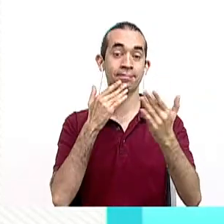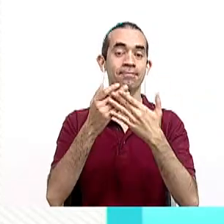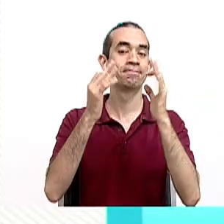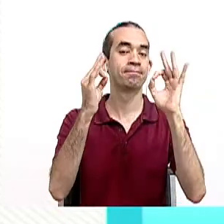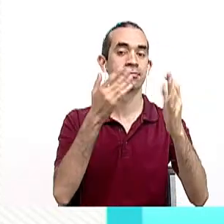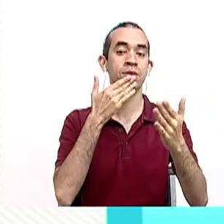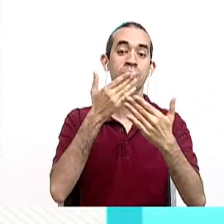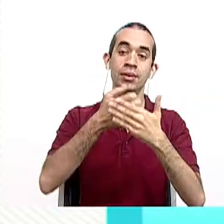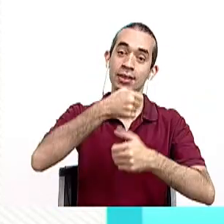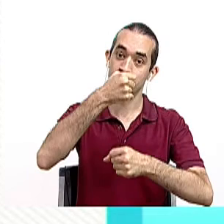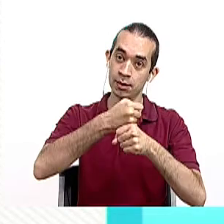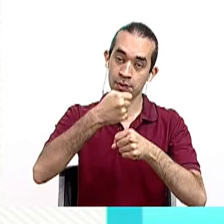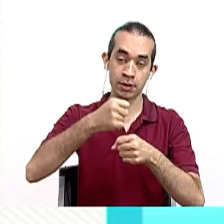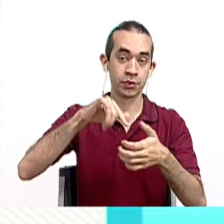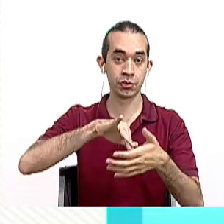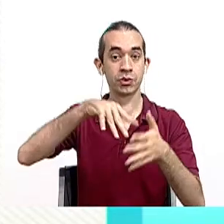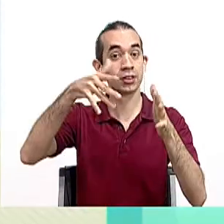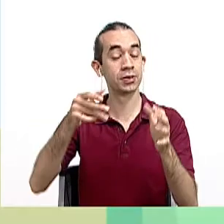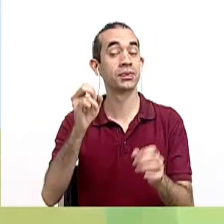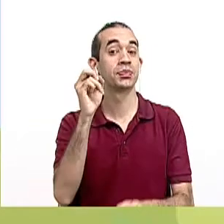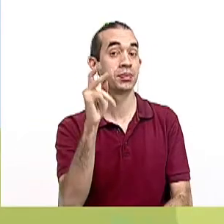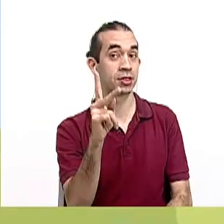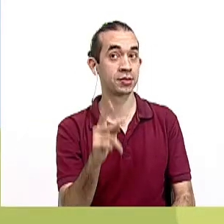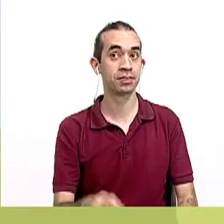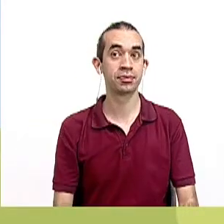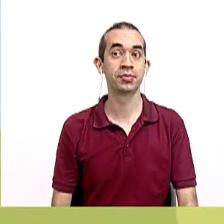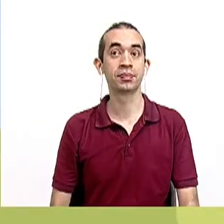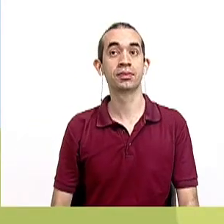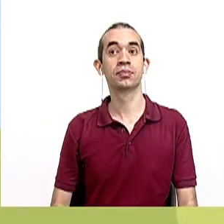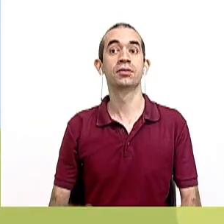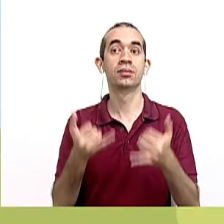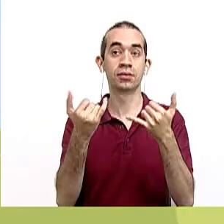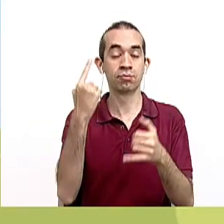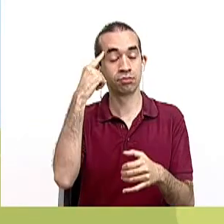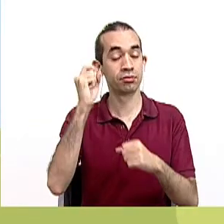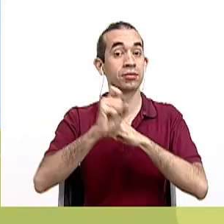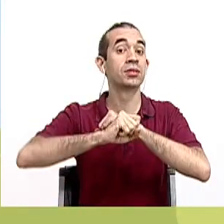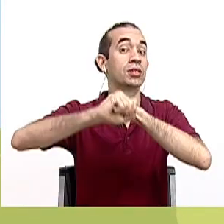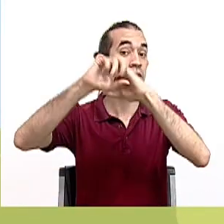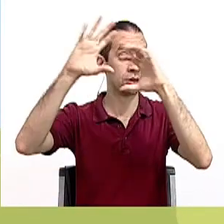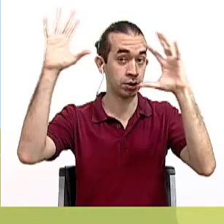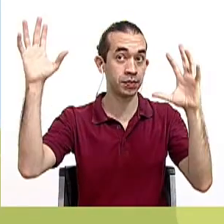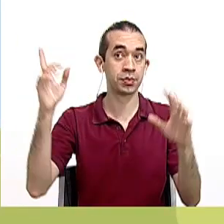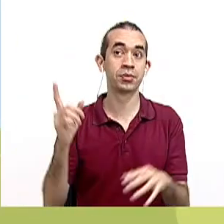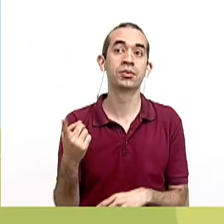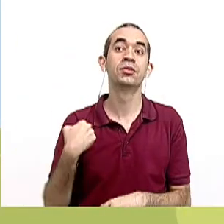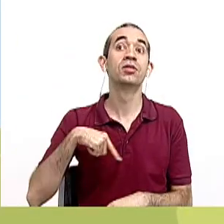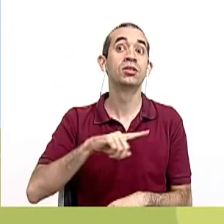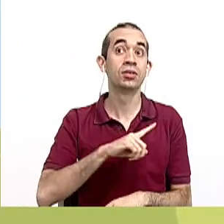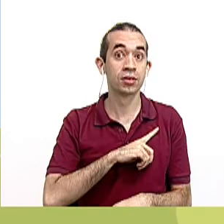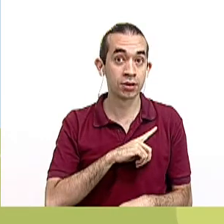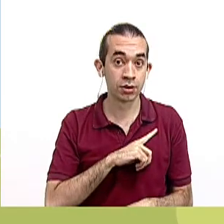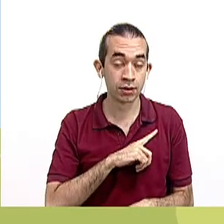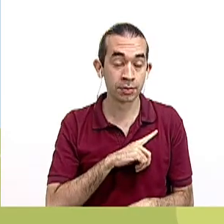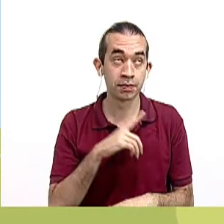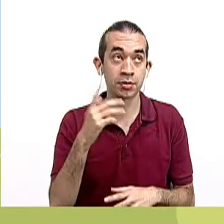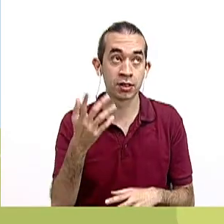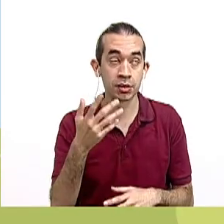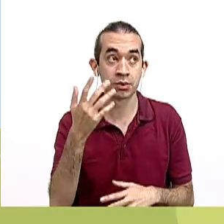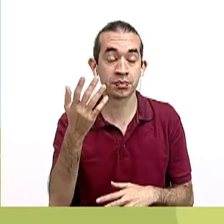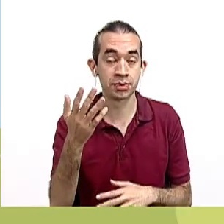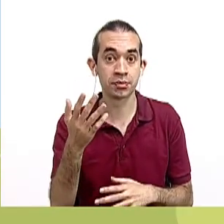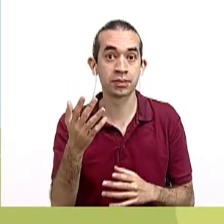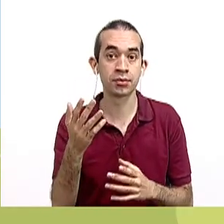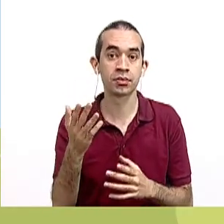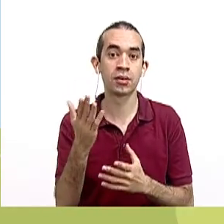Good job, students. Okay. Now, let's imagine we are going to give